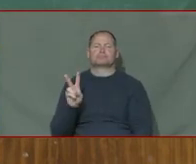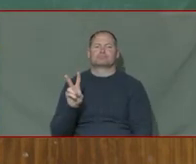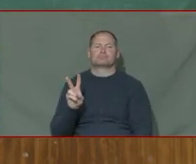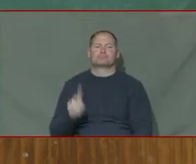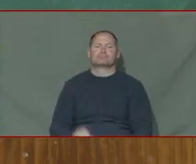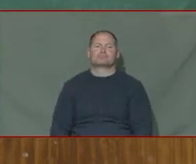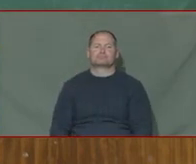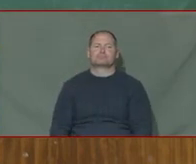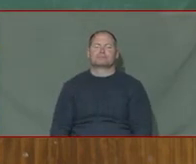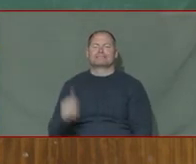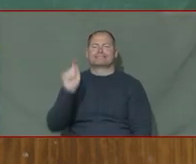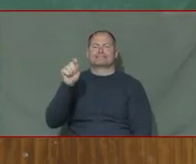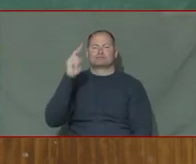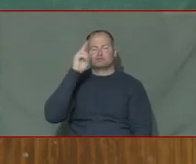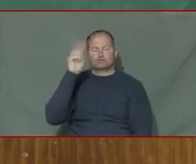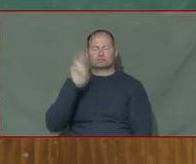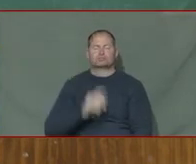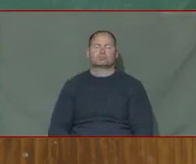2t squared